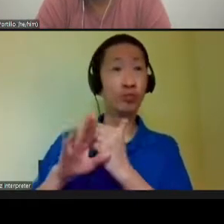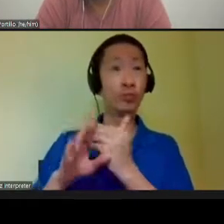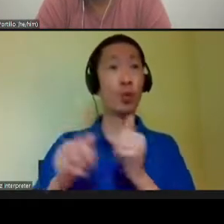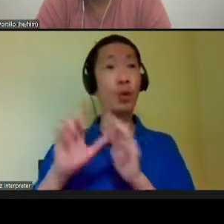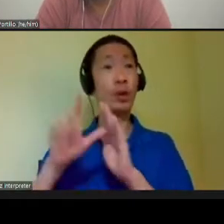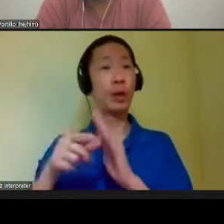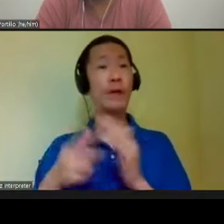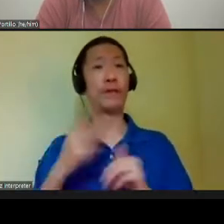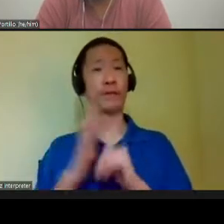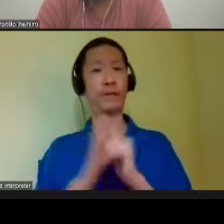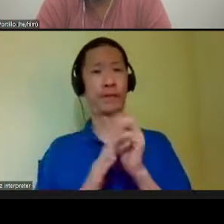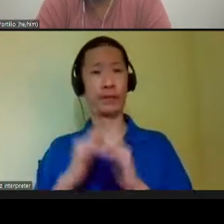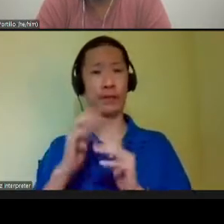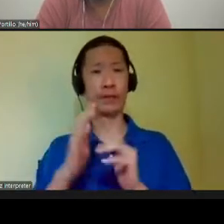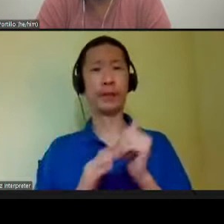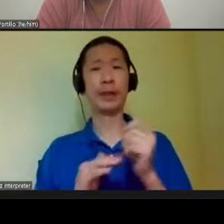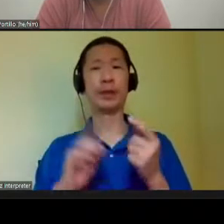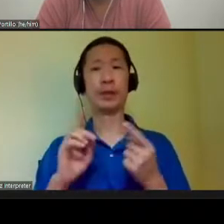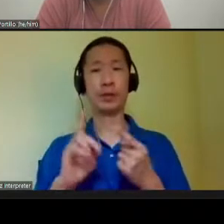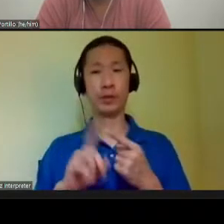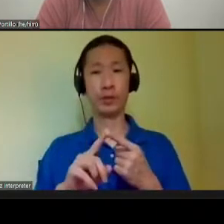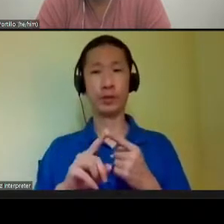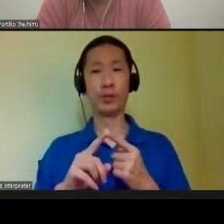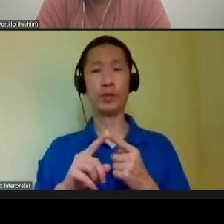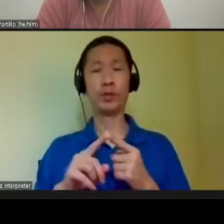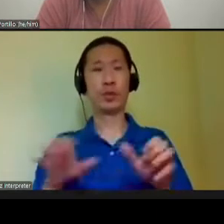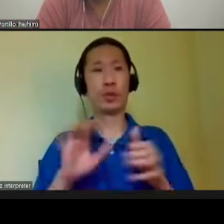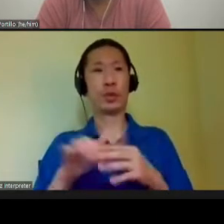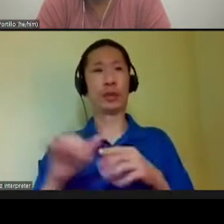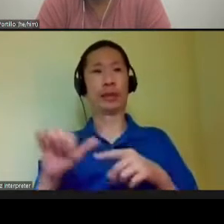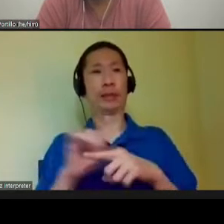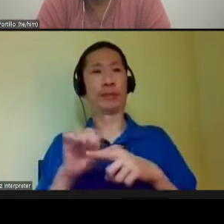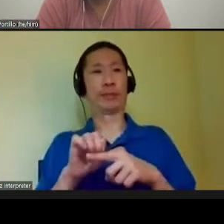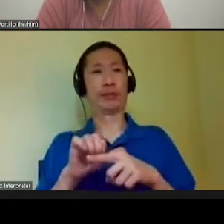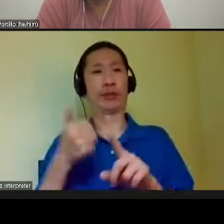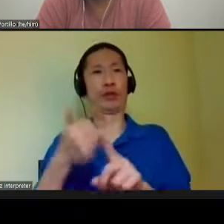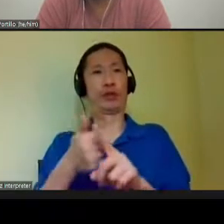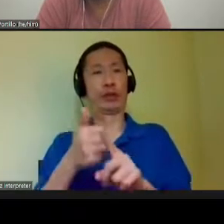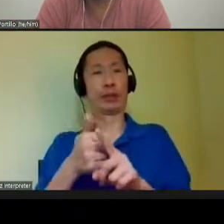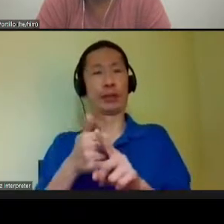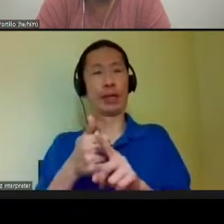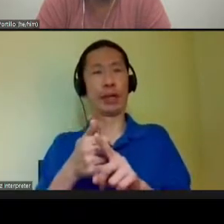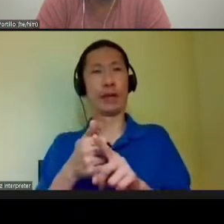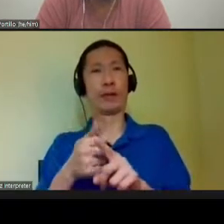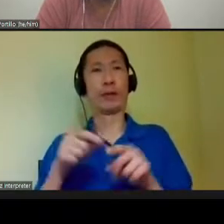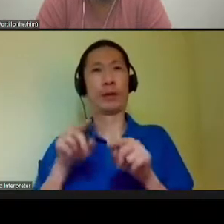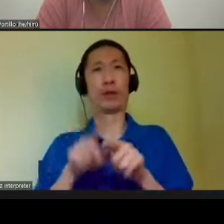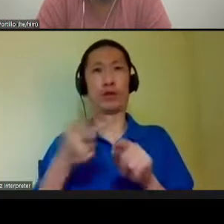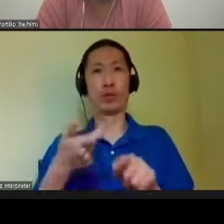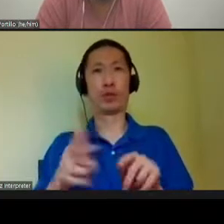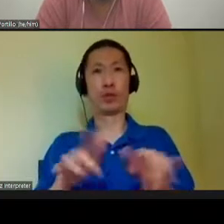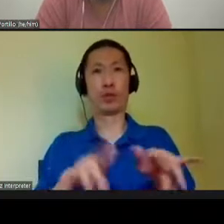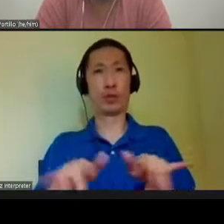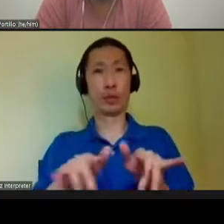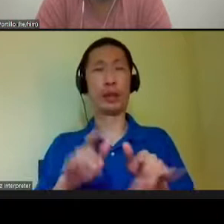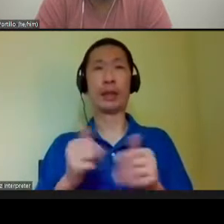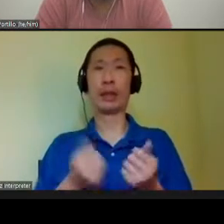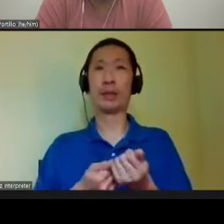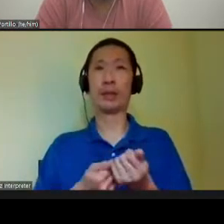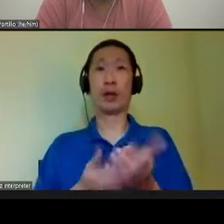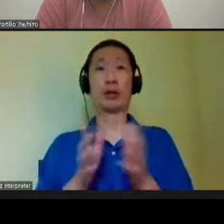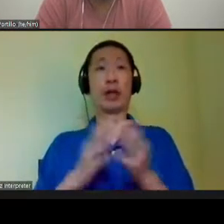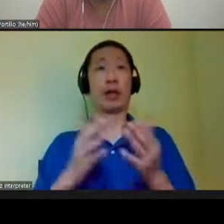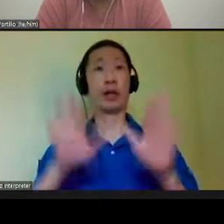free to go through this exercise on your own or listen back to a recording, because it can prompt a lot of really great